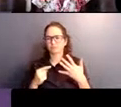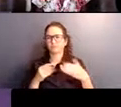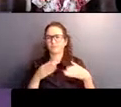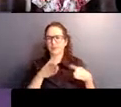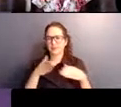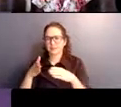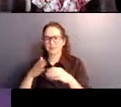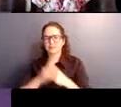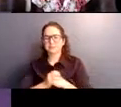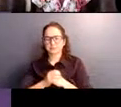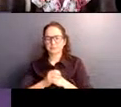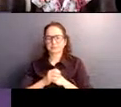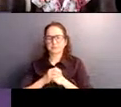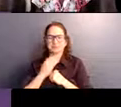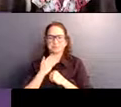methodologies.